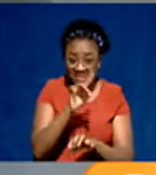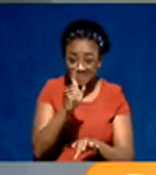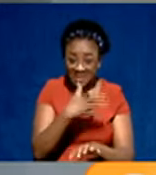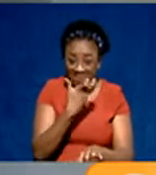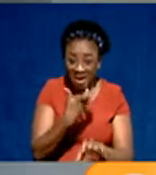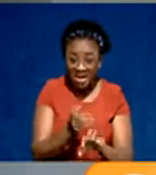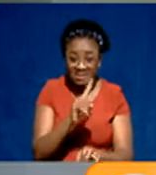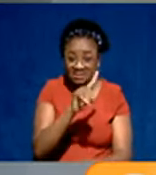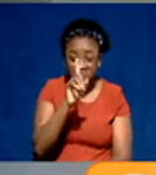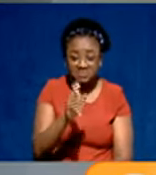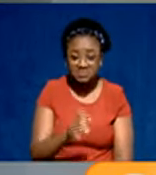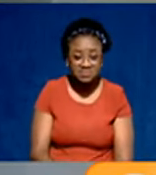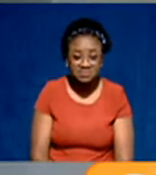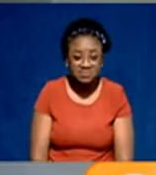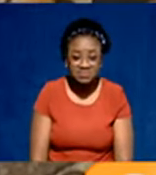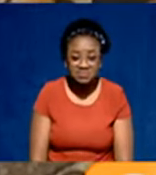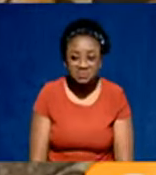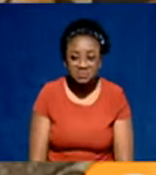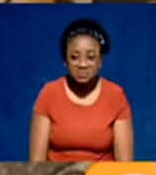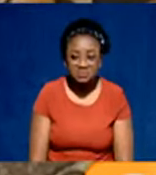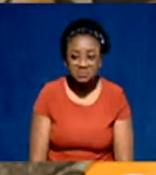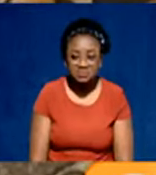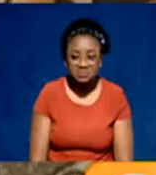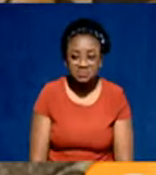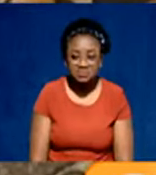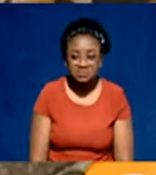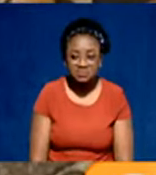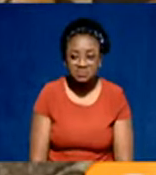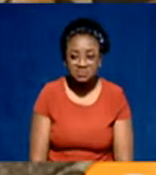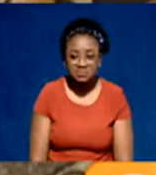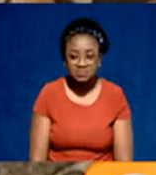difficult? Zilikuwa ngumu?